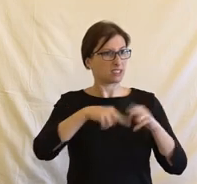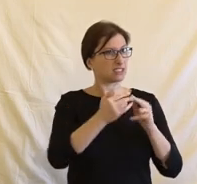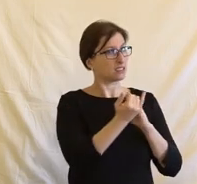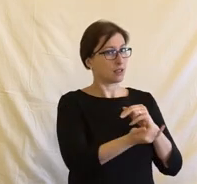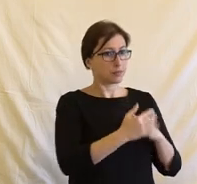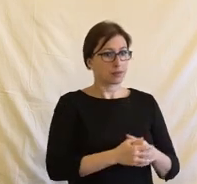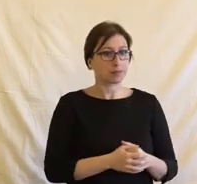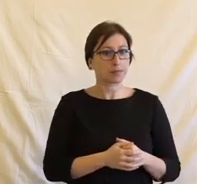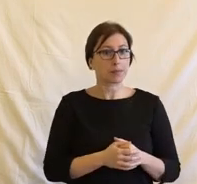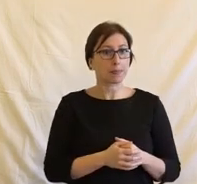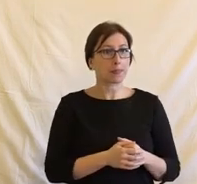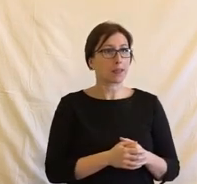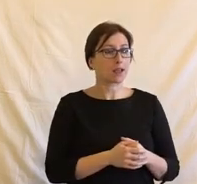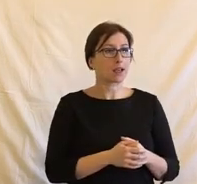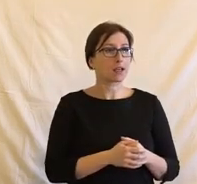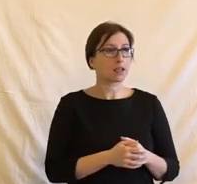Prosila bych ten slide zpátky.